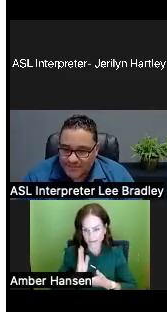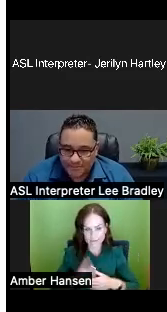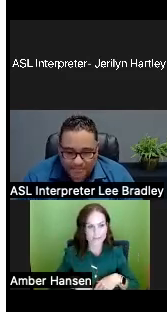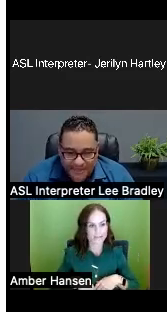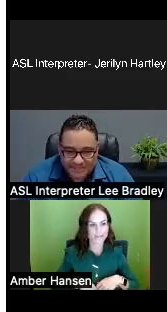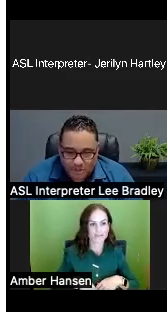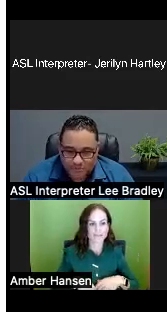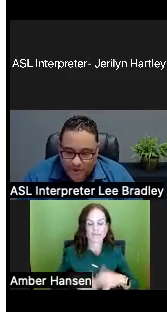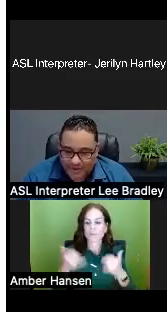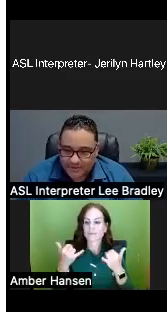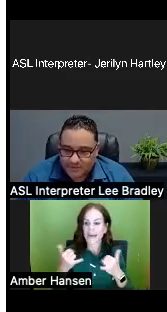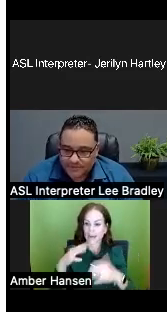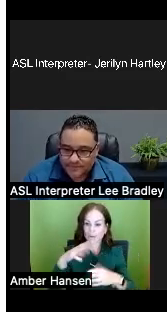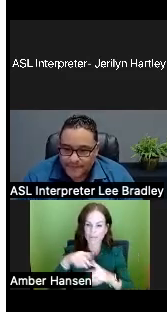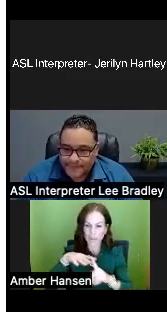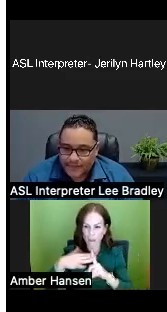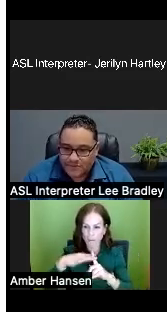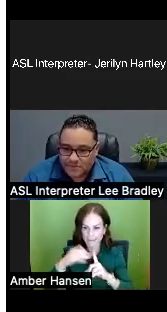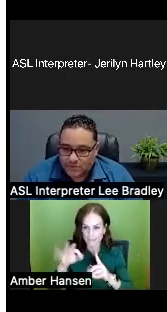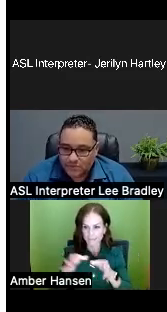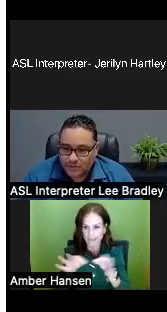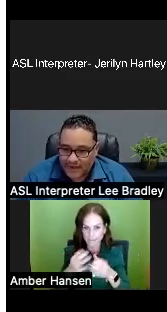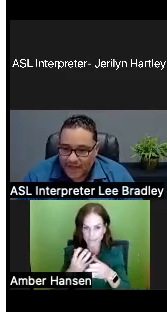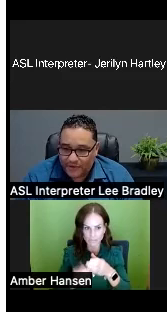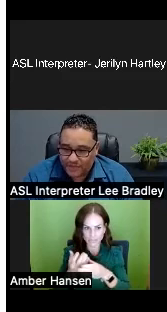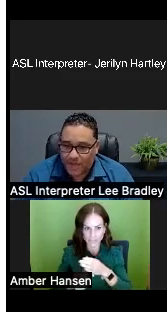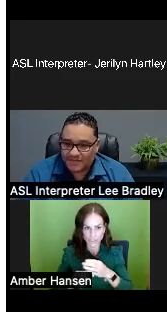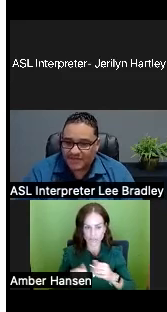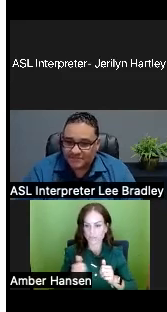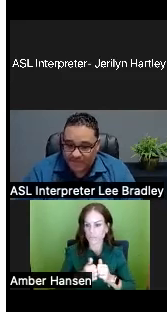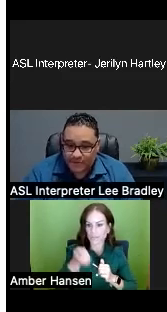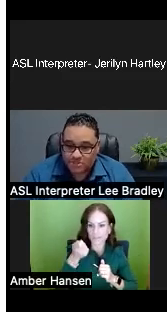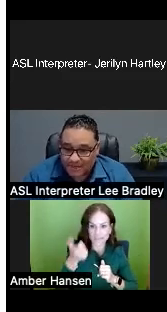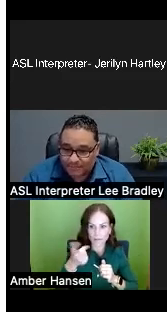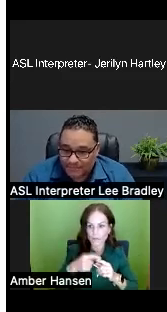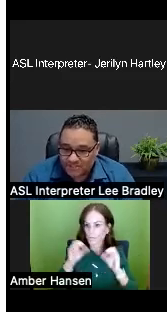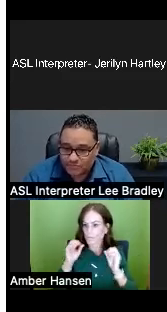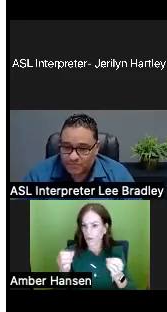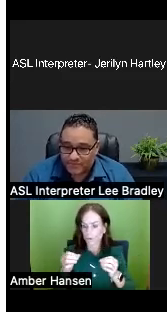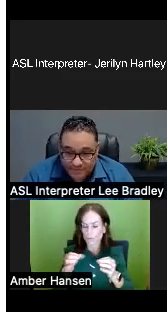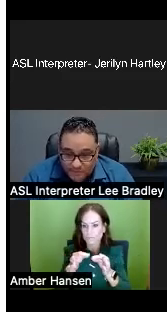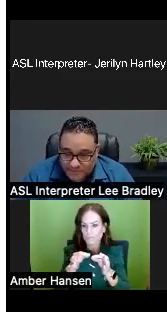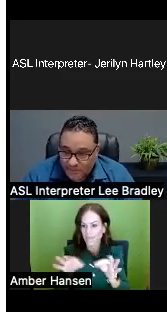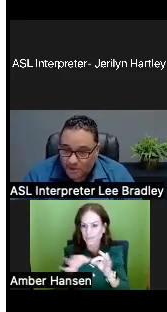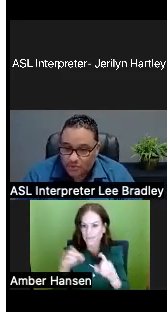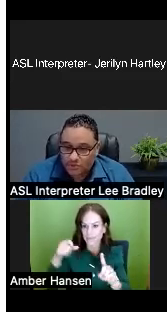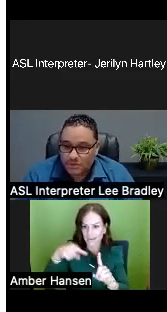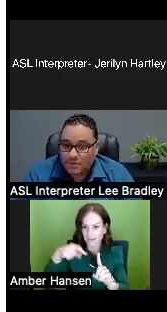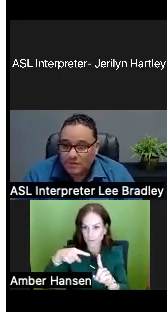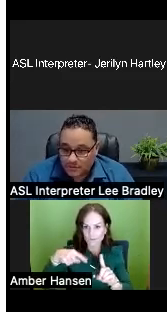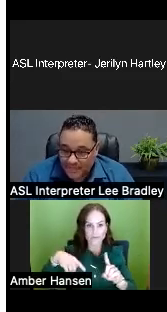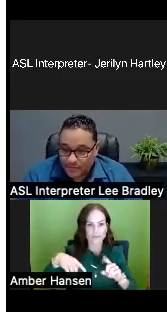language is a basic human right. So now in the context of language deprivation with little to